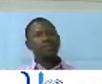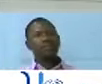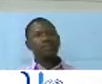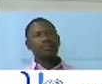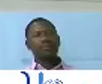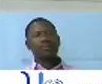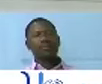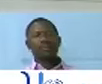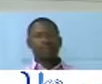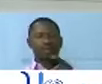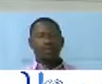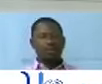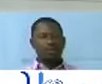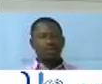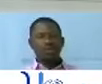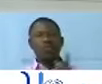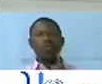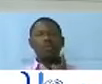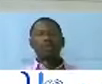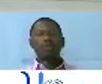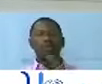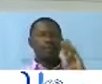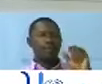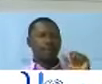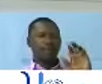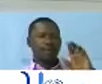And also what the bar could do for him.